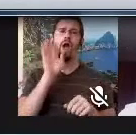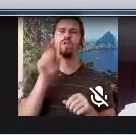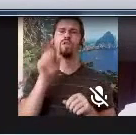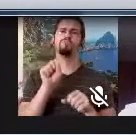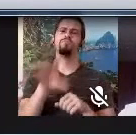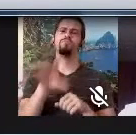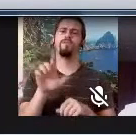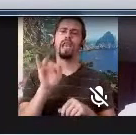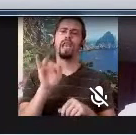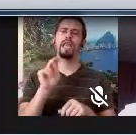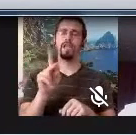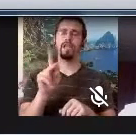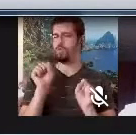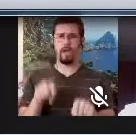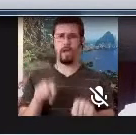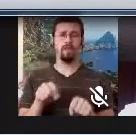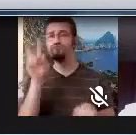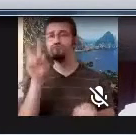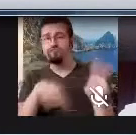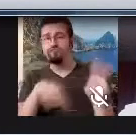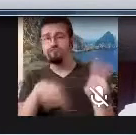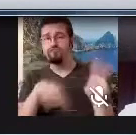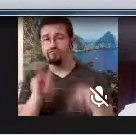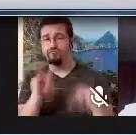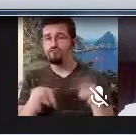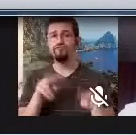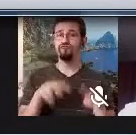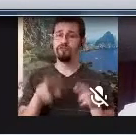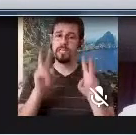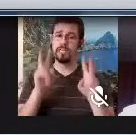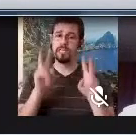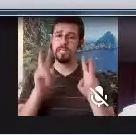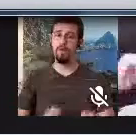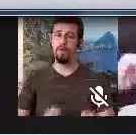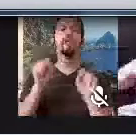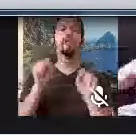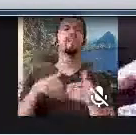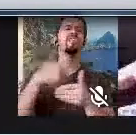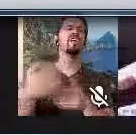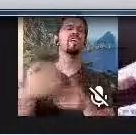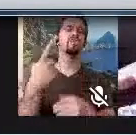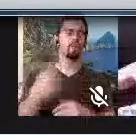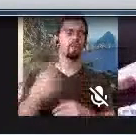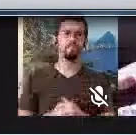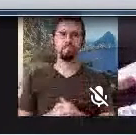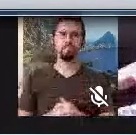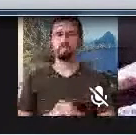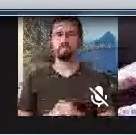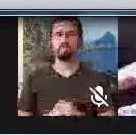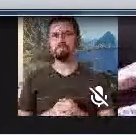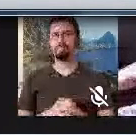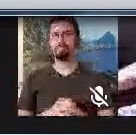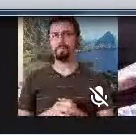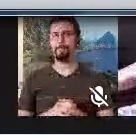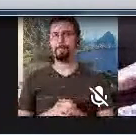download it. Okay, good. That's great. You can go to the next slide now. Okay.